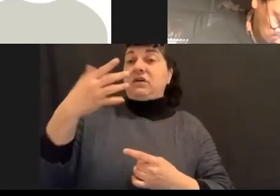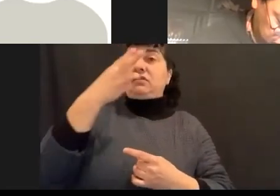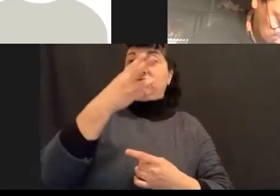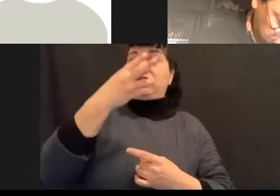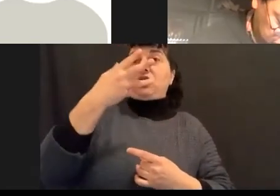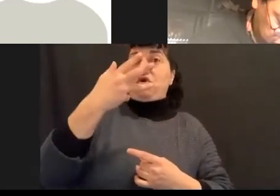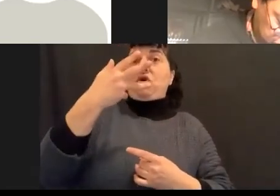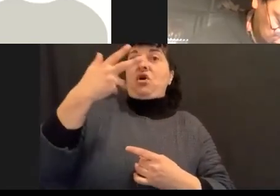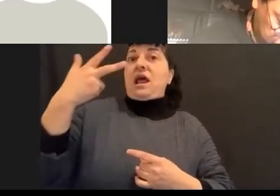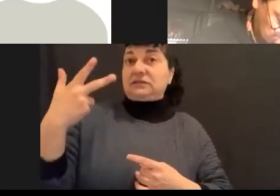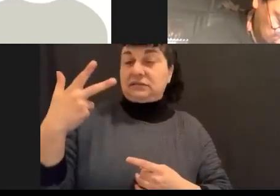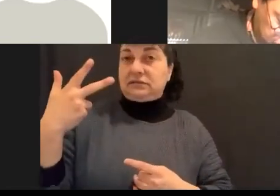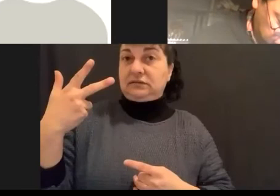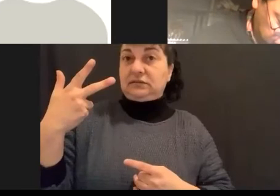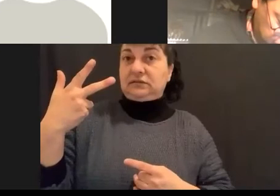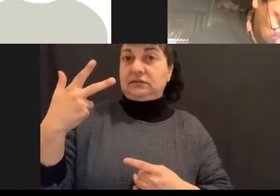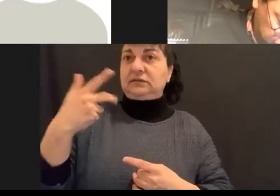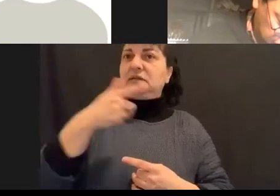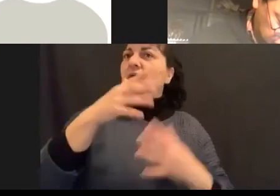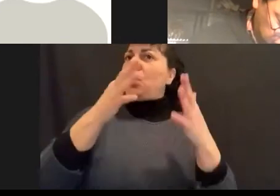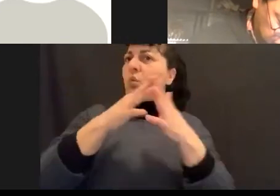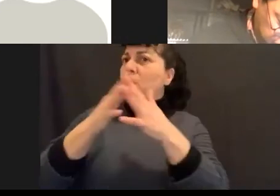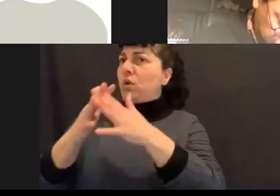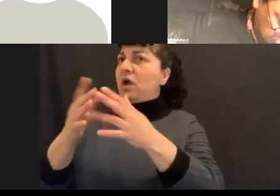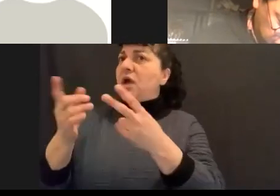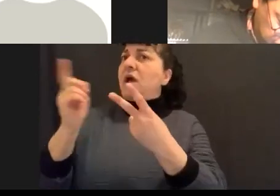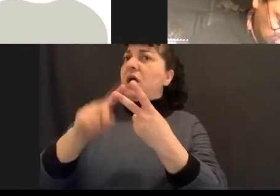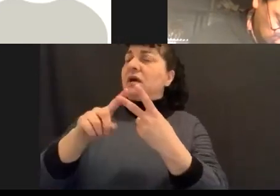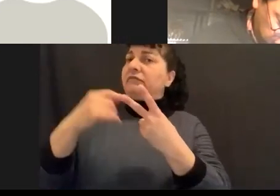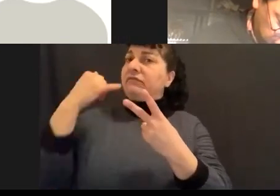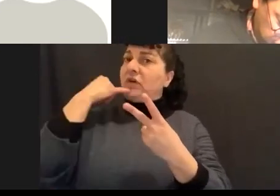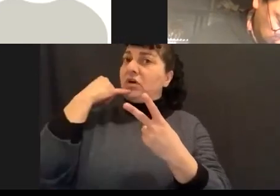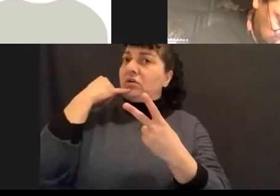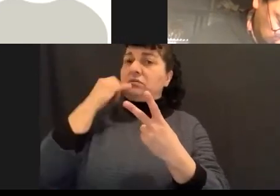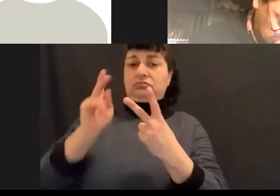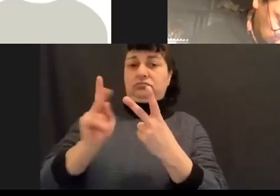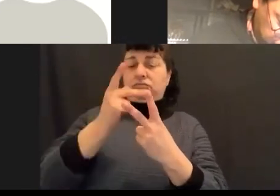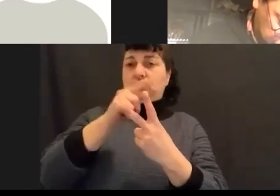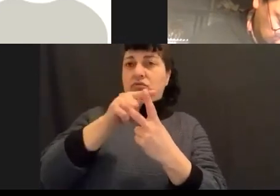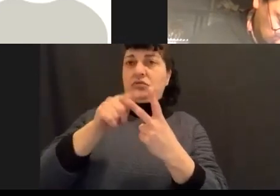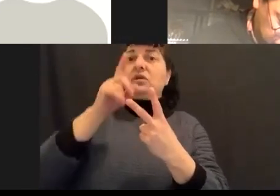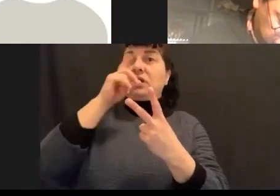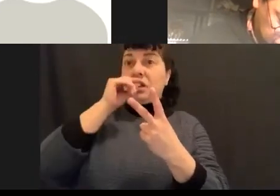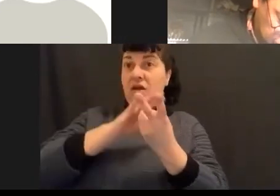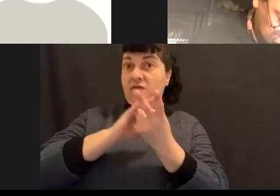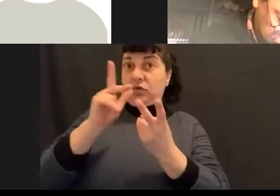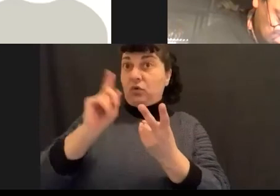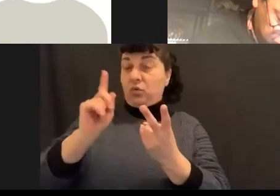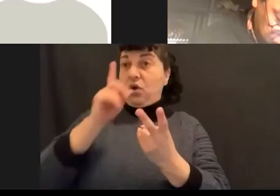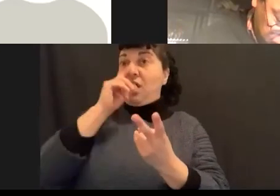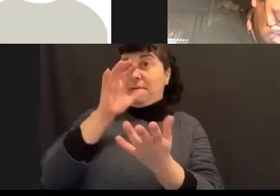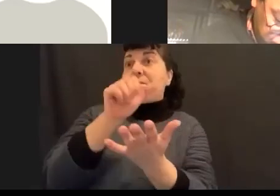1-800-675-398. Though the website and that phone number, you can actually use that to book a vaccine, which is what Fung just talked